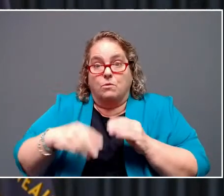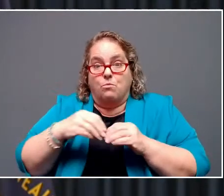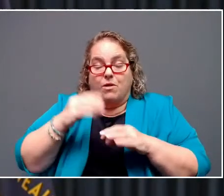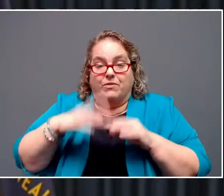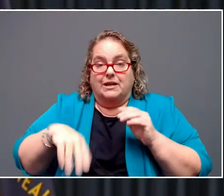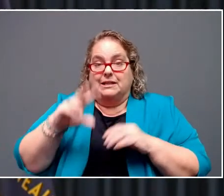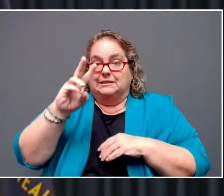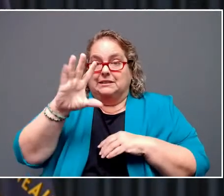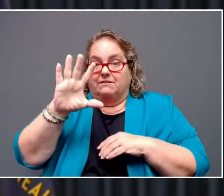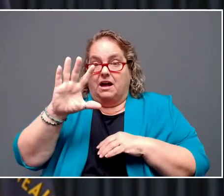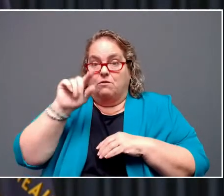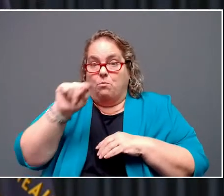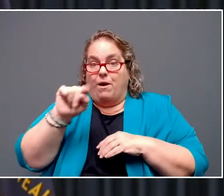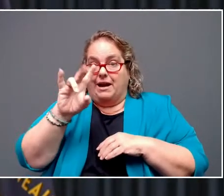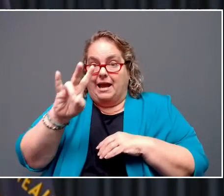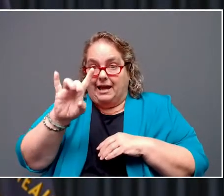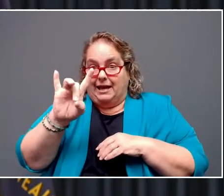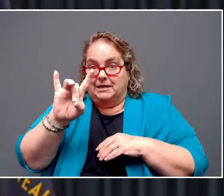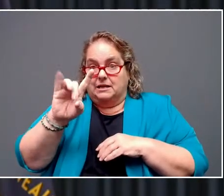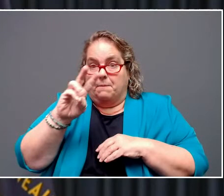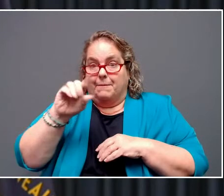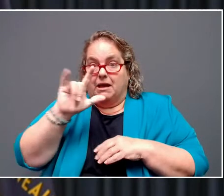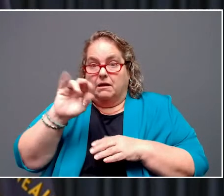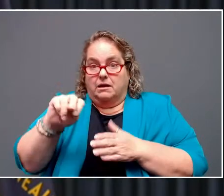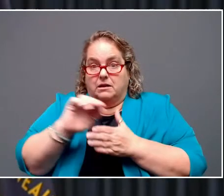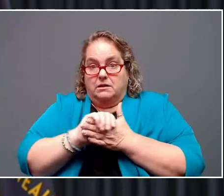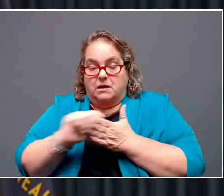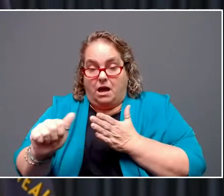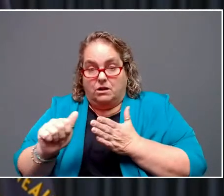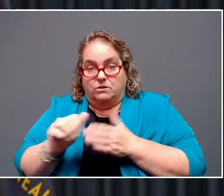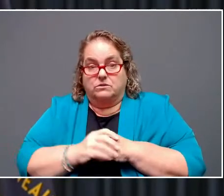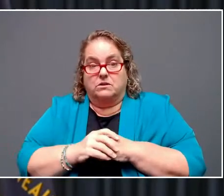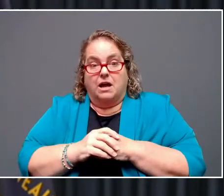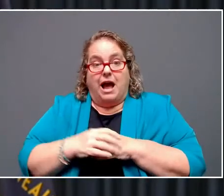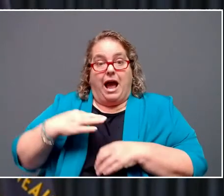million. Total valid applications received,